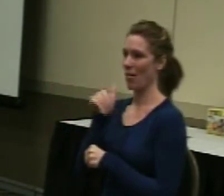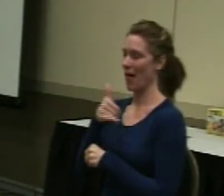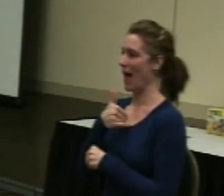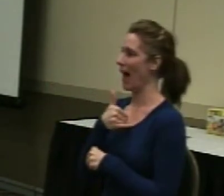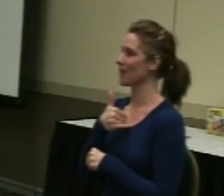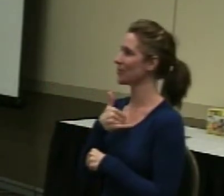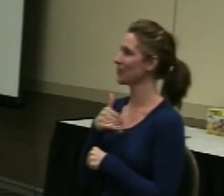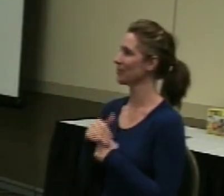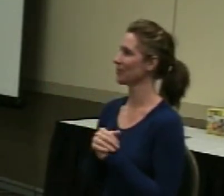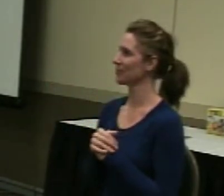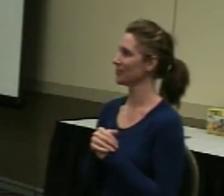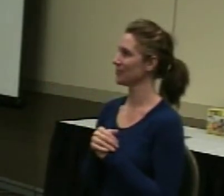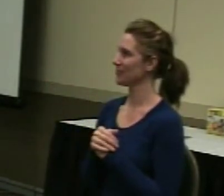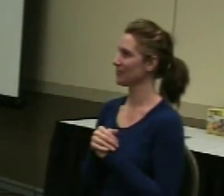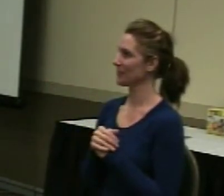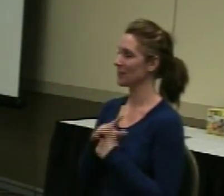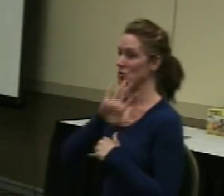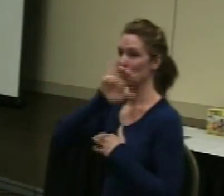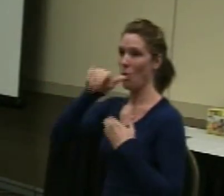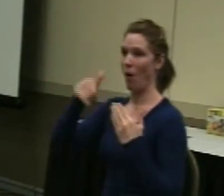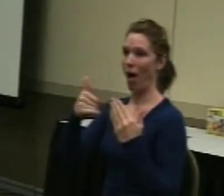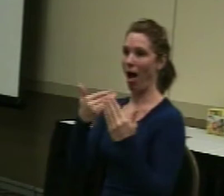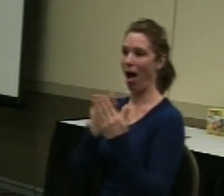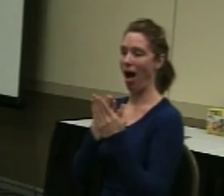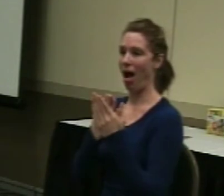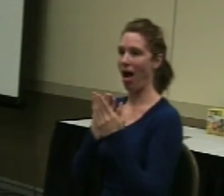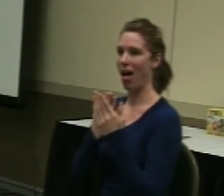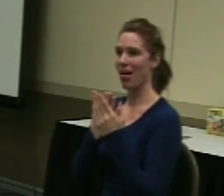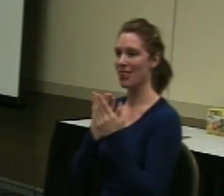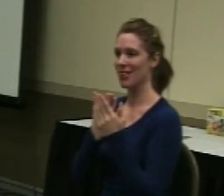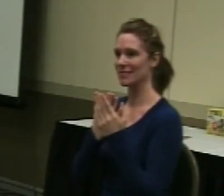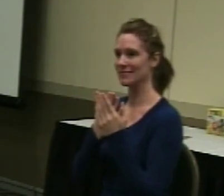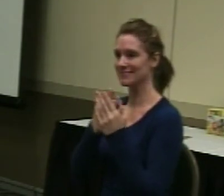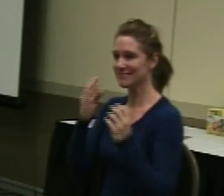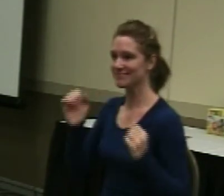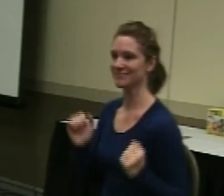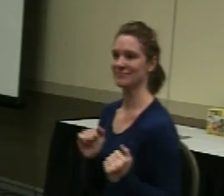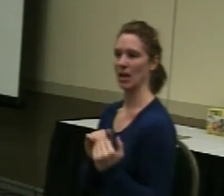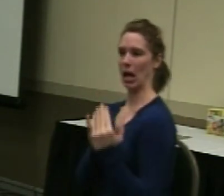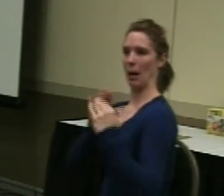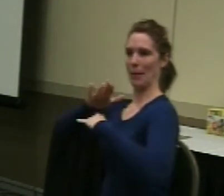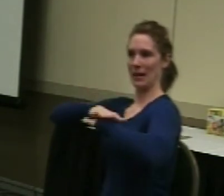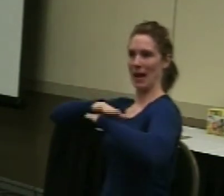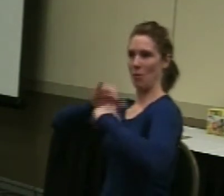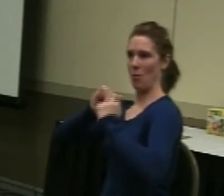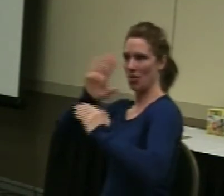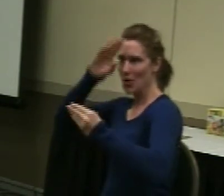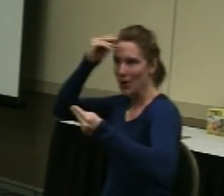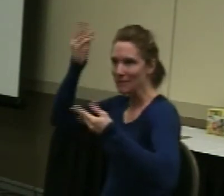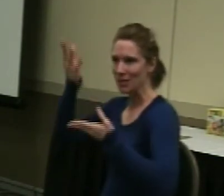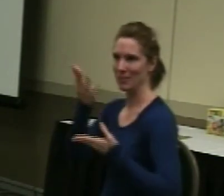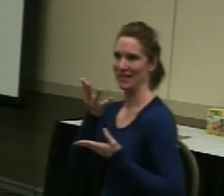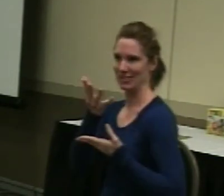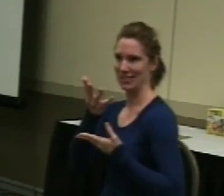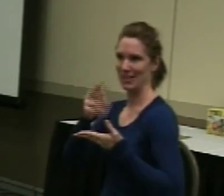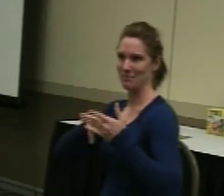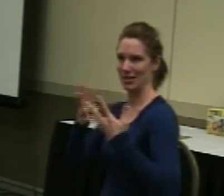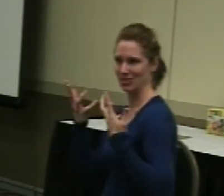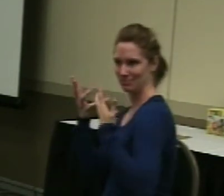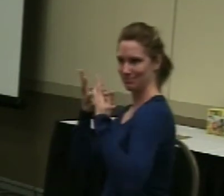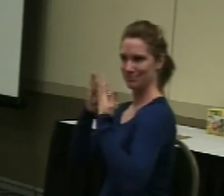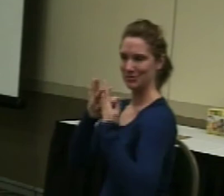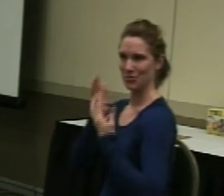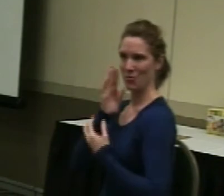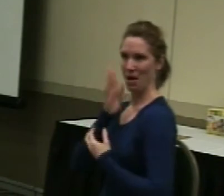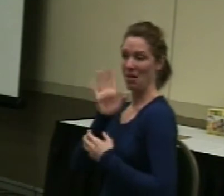come to the table with your piece of information. That might indeed be the answer